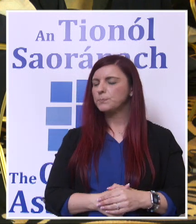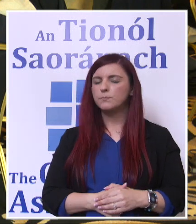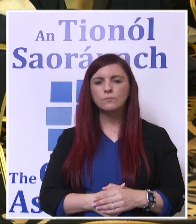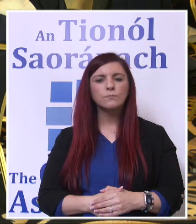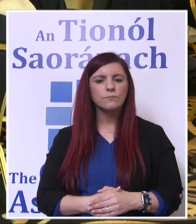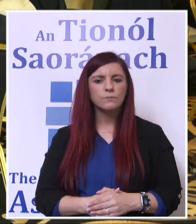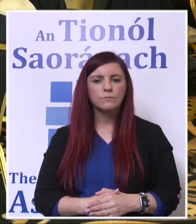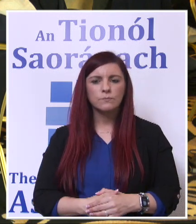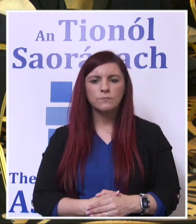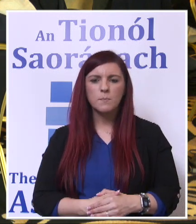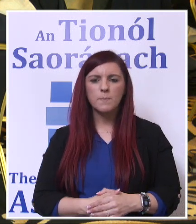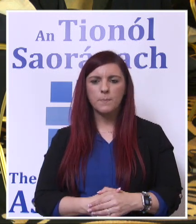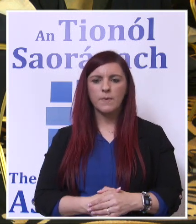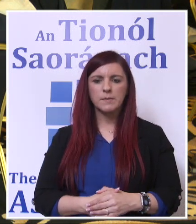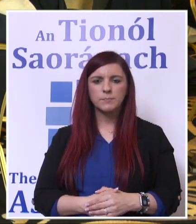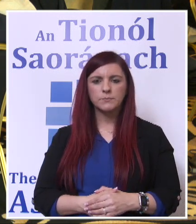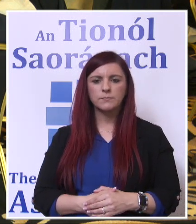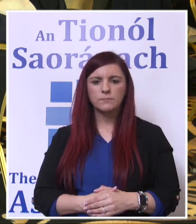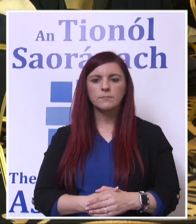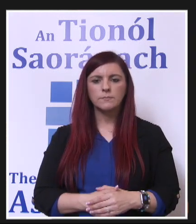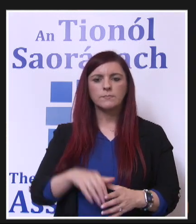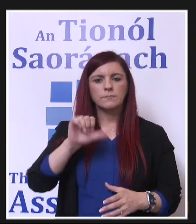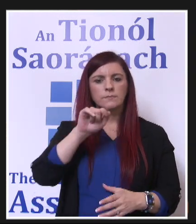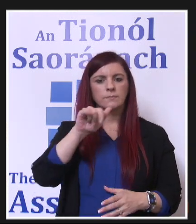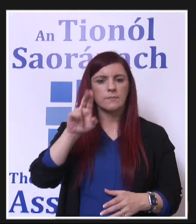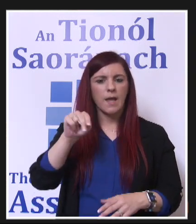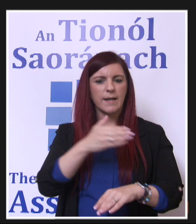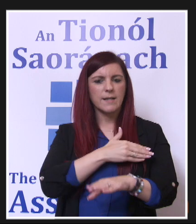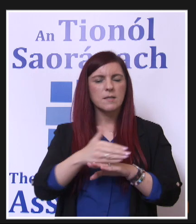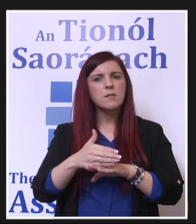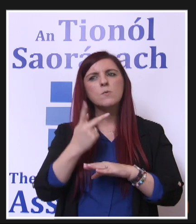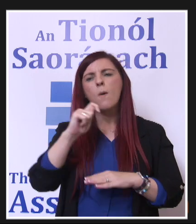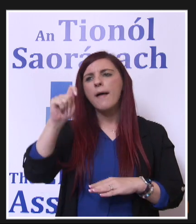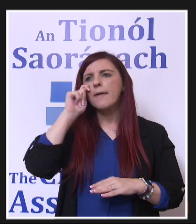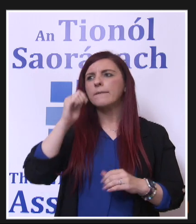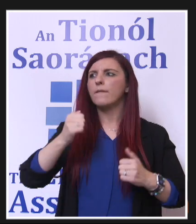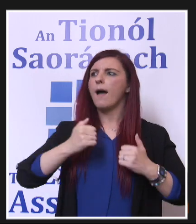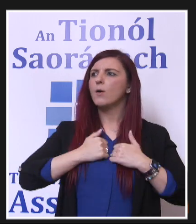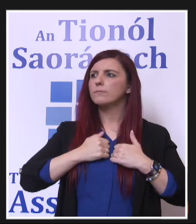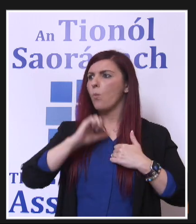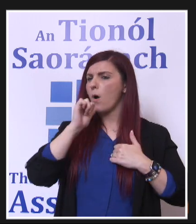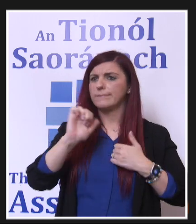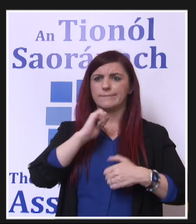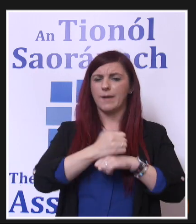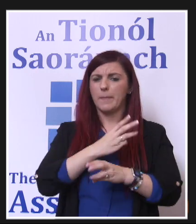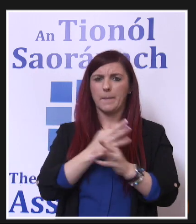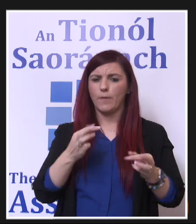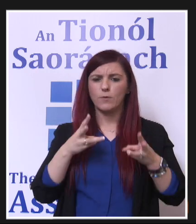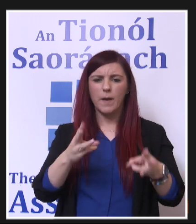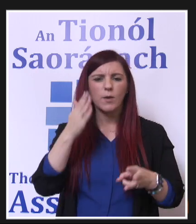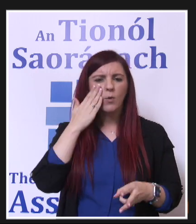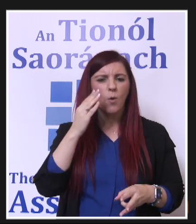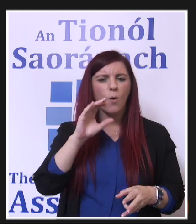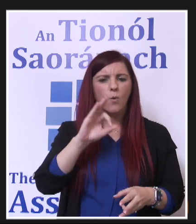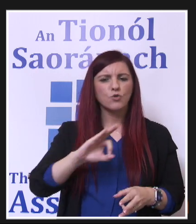Maybe Andy? Yeah, shall I take that? Yeah. I think that ours wasn't formed in a perfect way. You might remember George Osborne had an